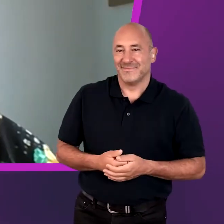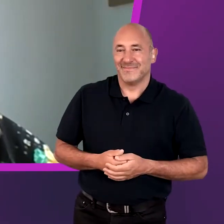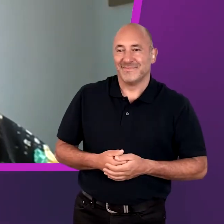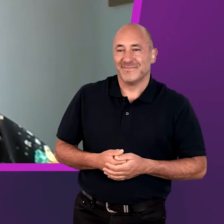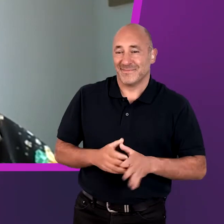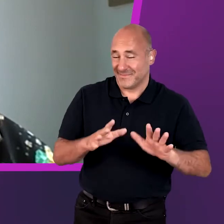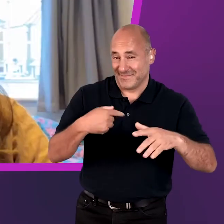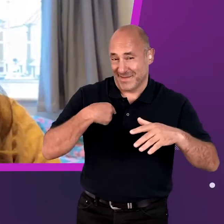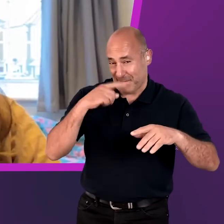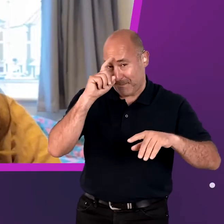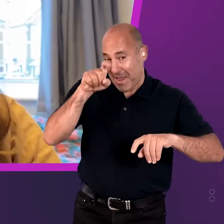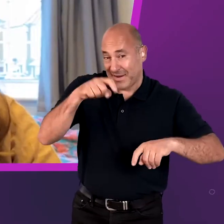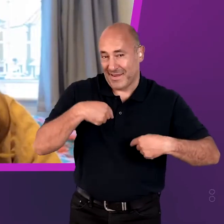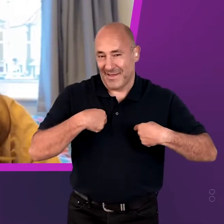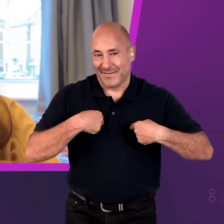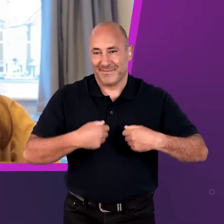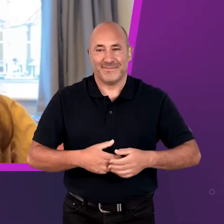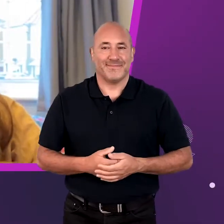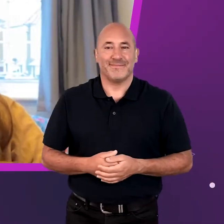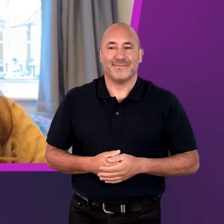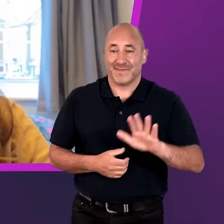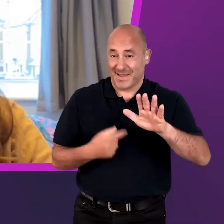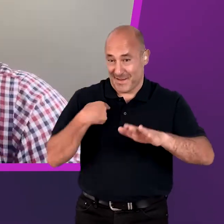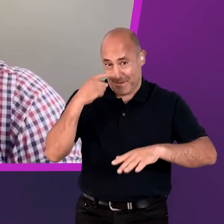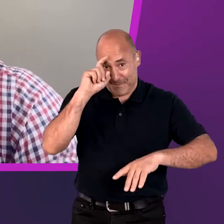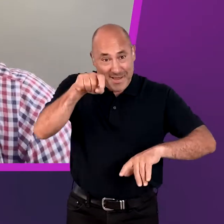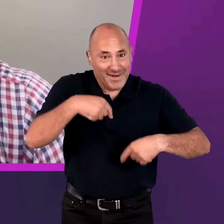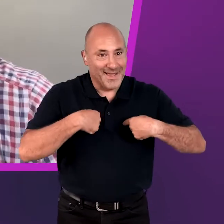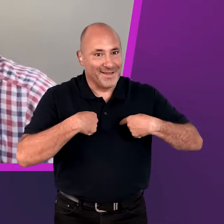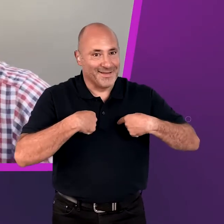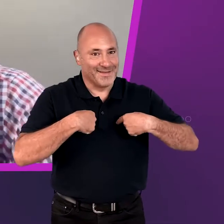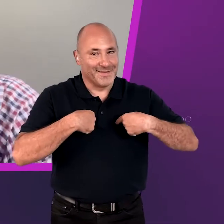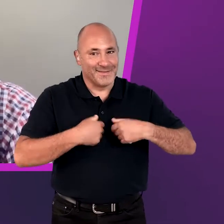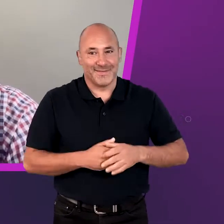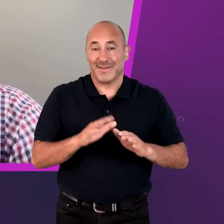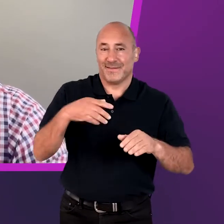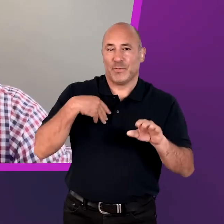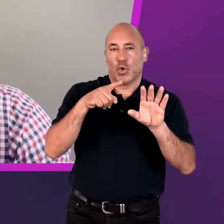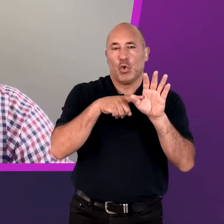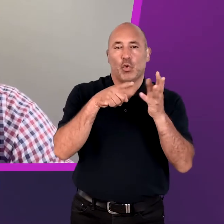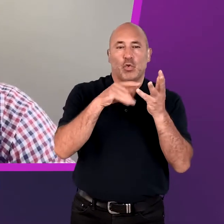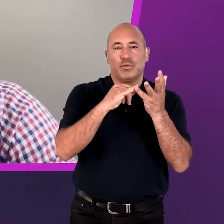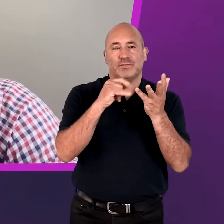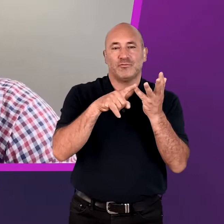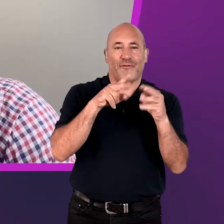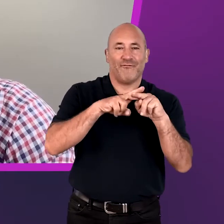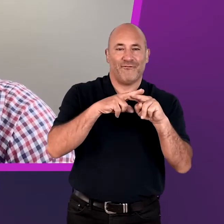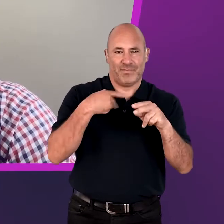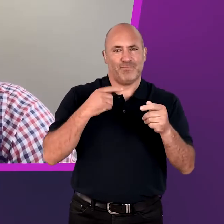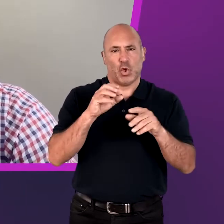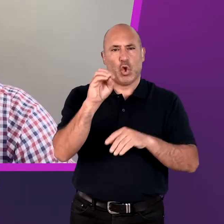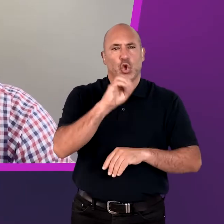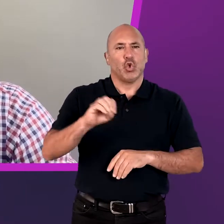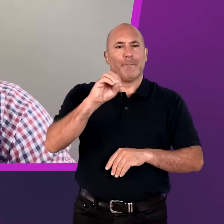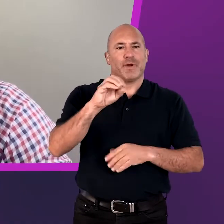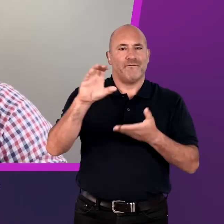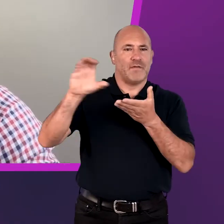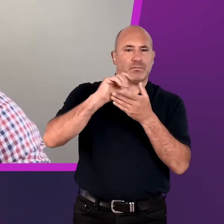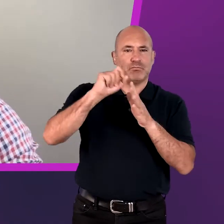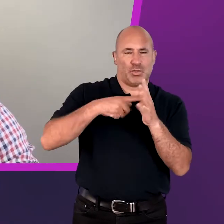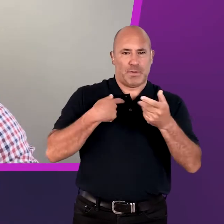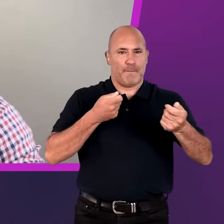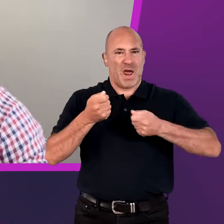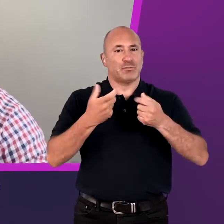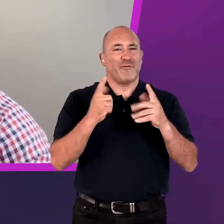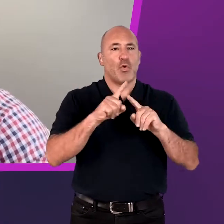Rail pioneer. I'm a Network Rail pioneer. And I'm a pioneer. Hi, I'm Yusuf and I manage a